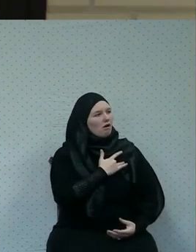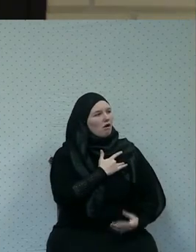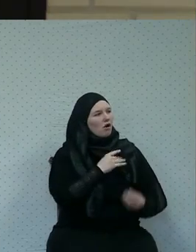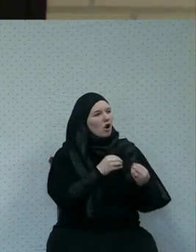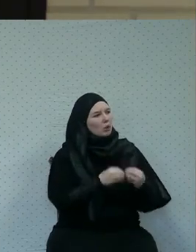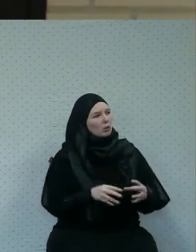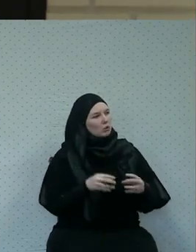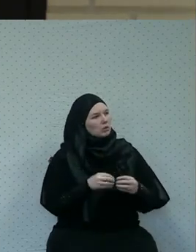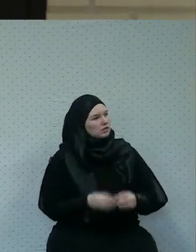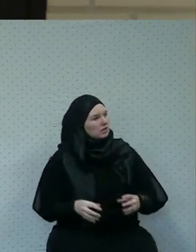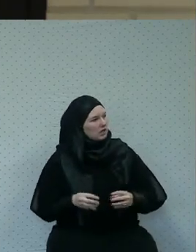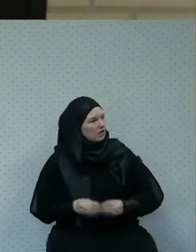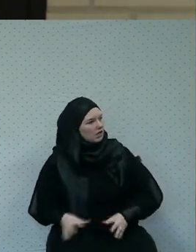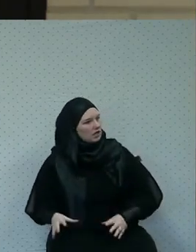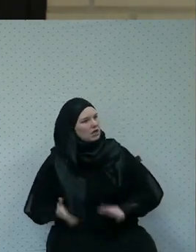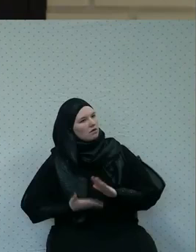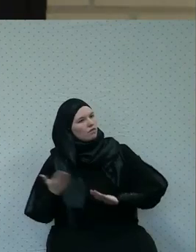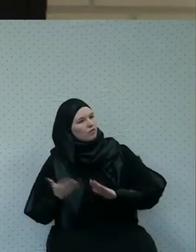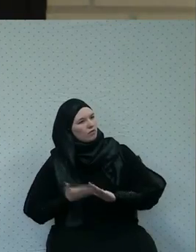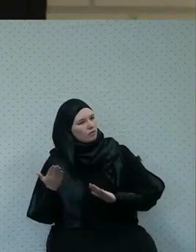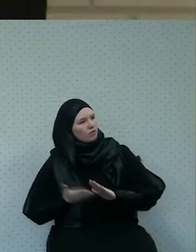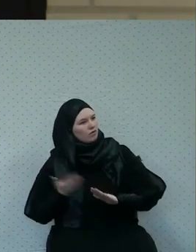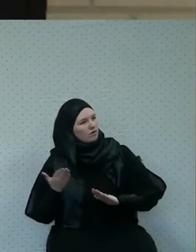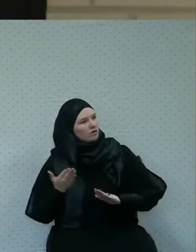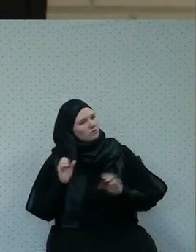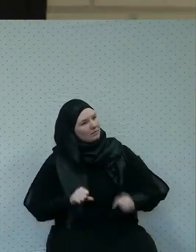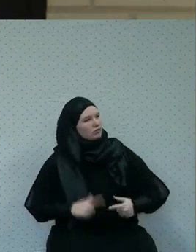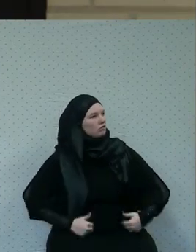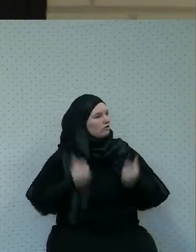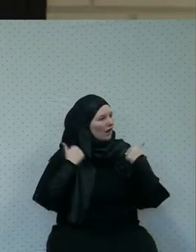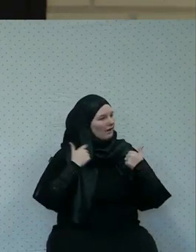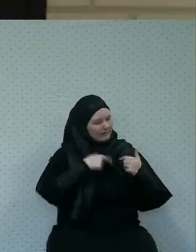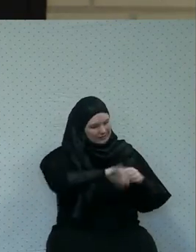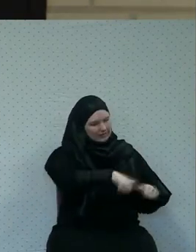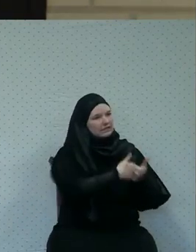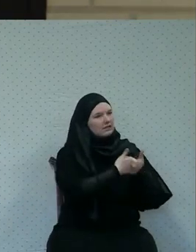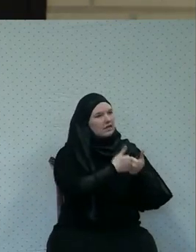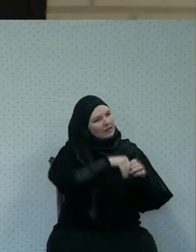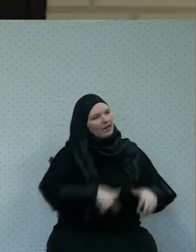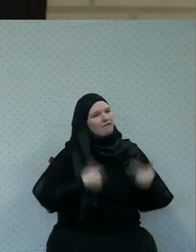the food that they need to survive the stress of this life.